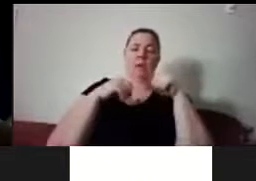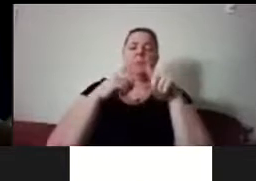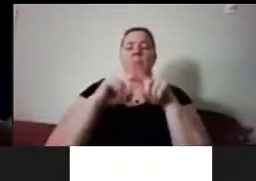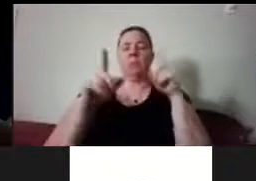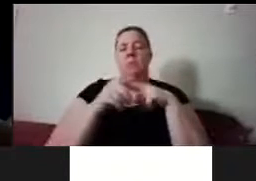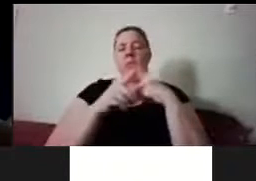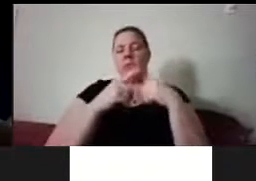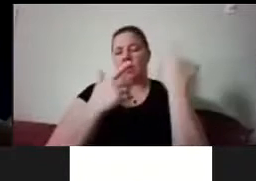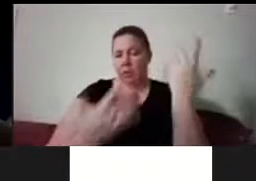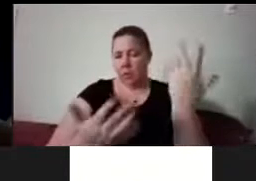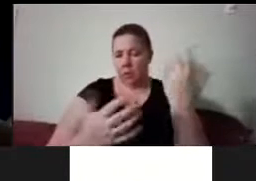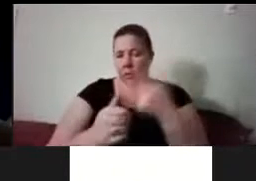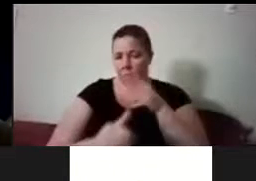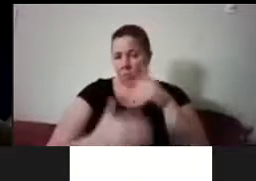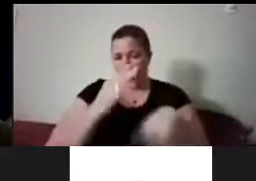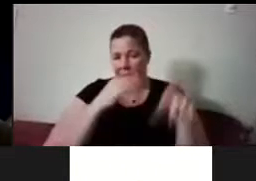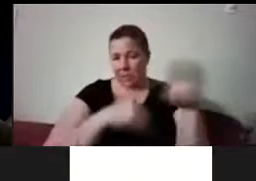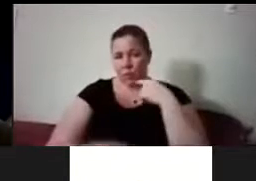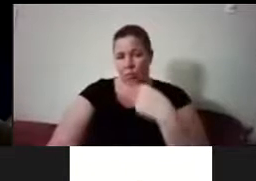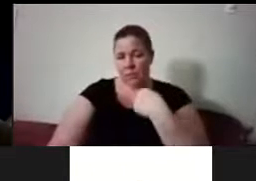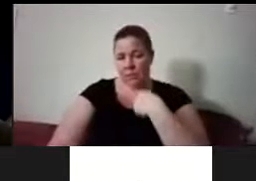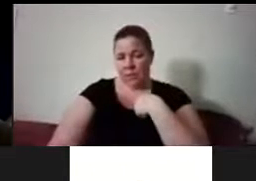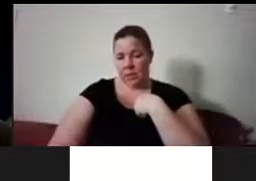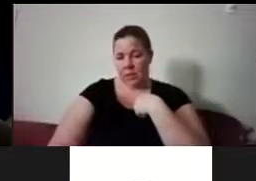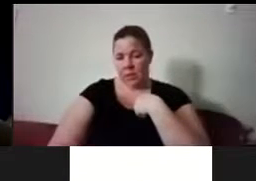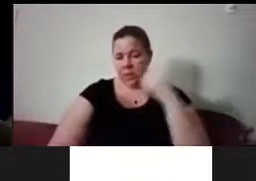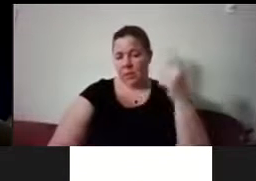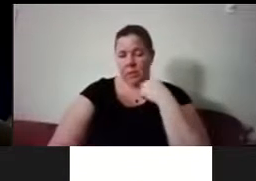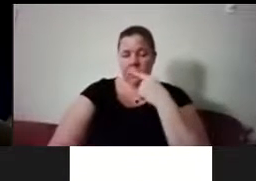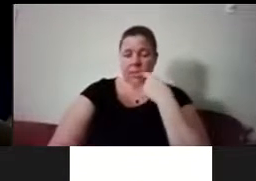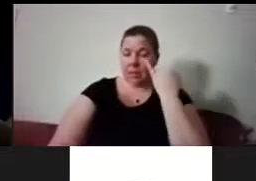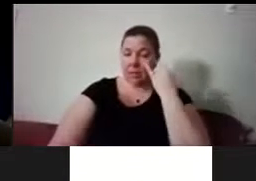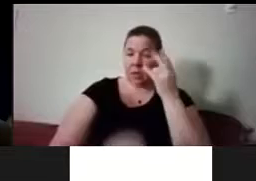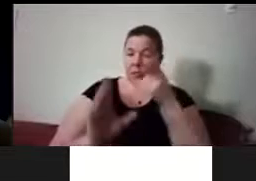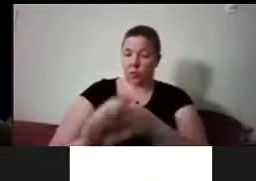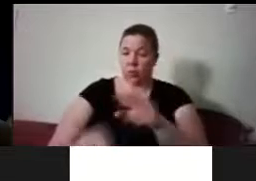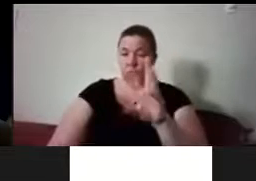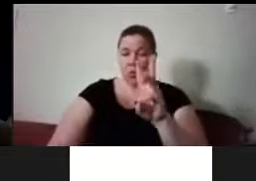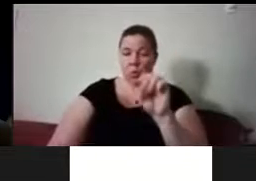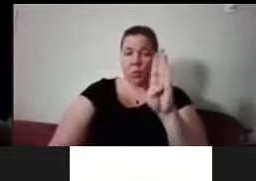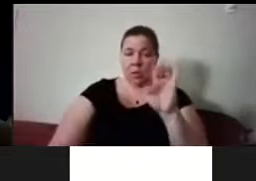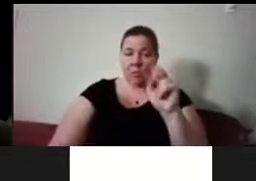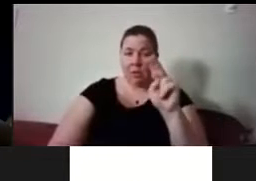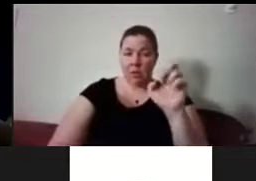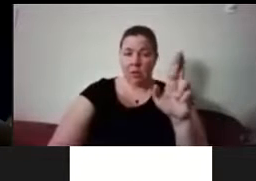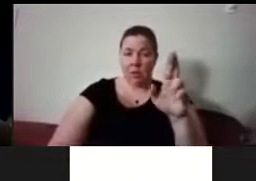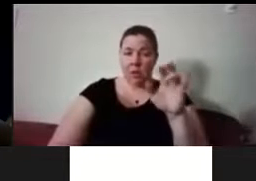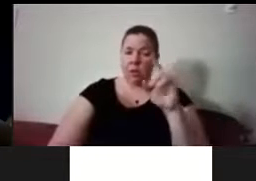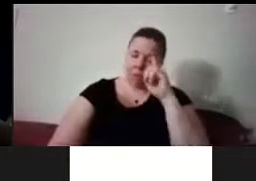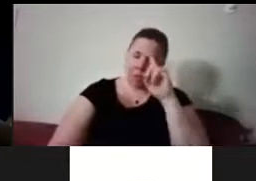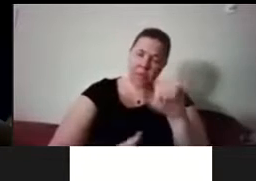then from what he told me, he said if I join the webinar, I will get further